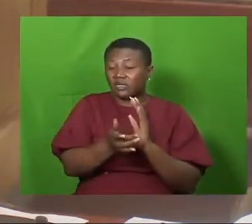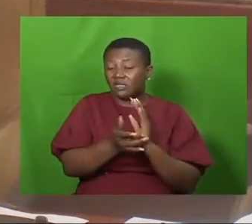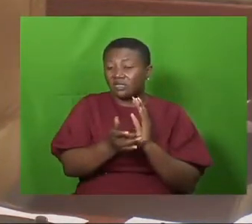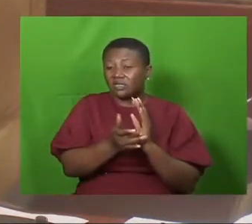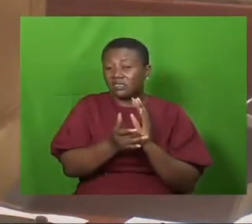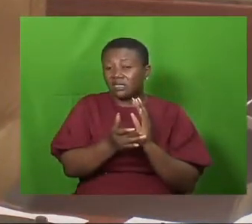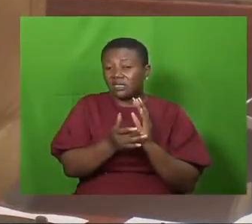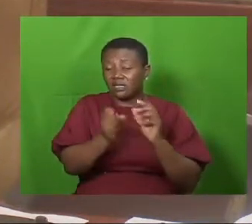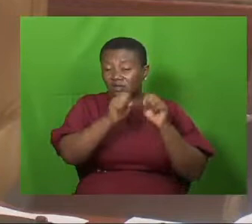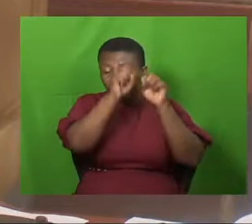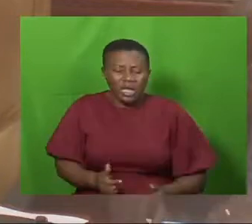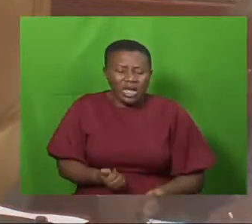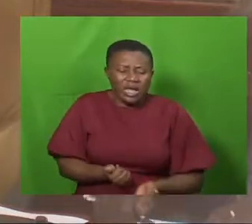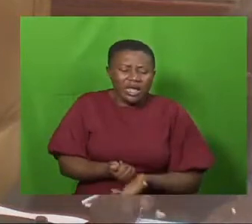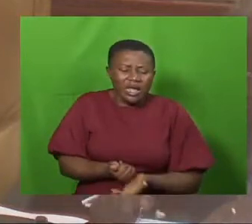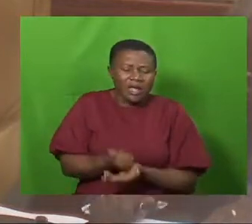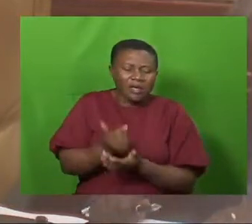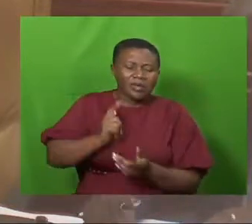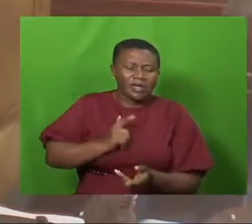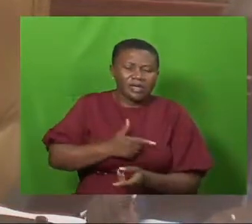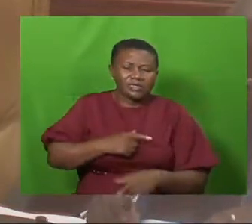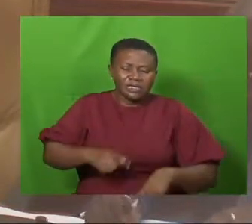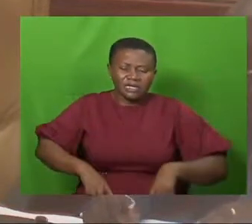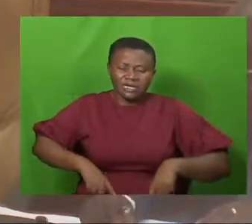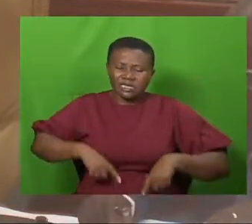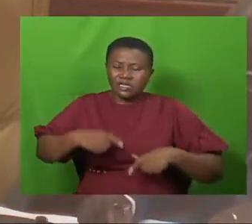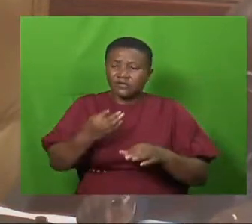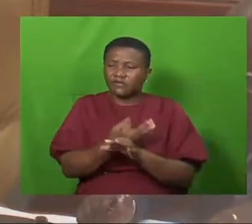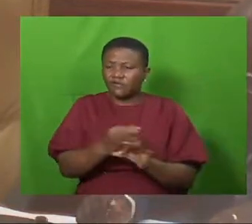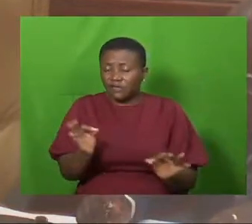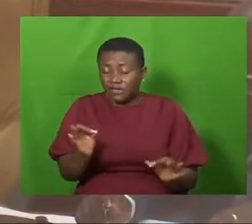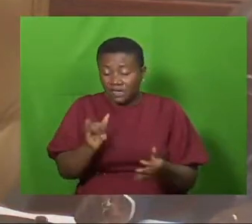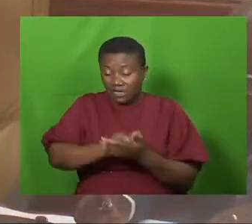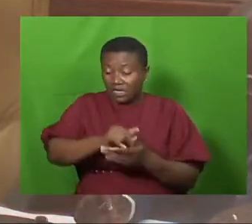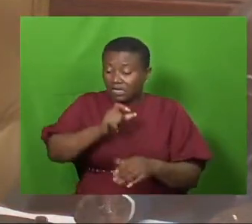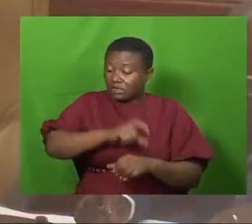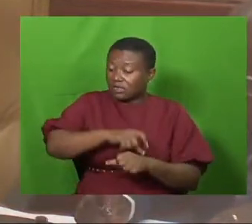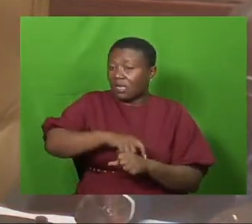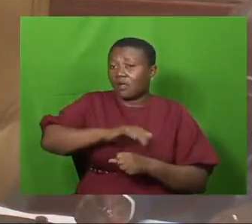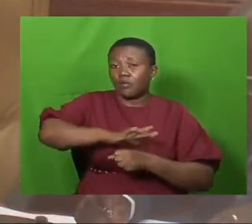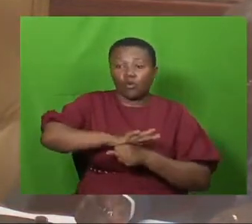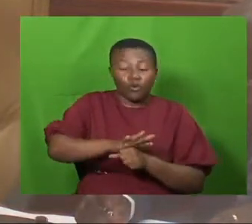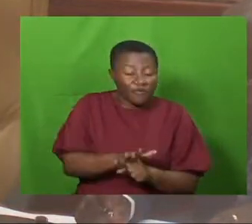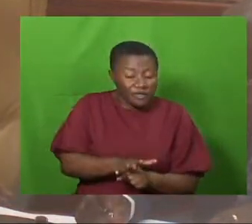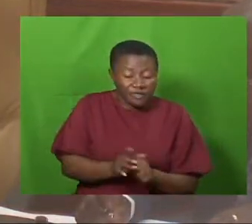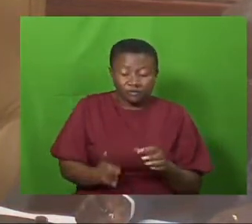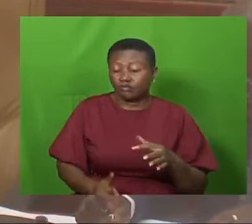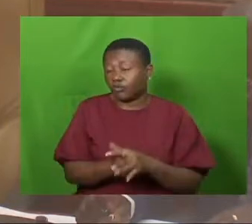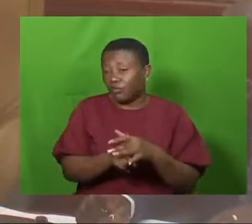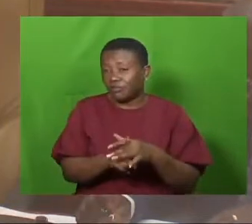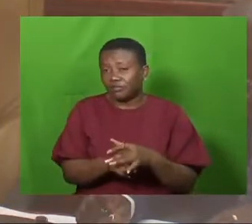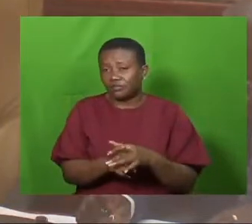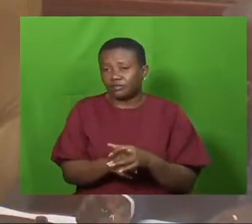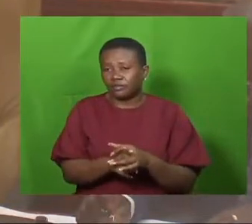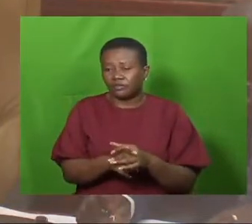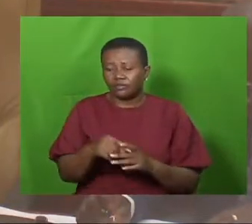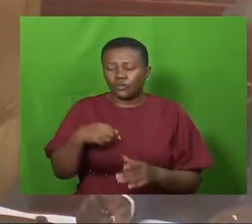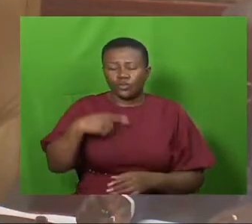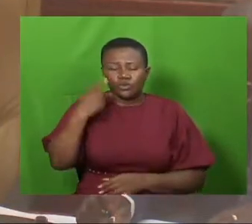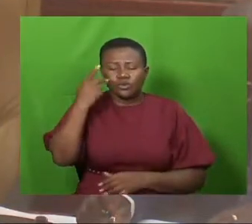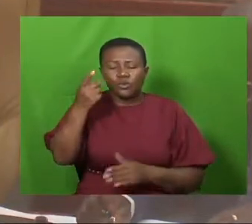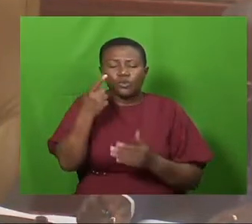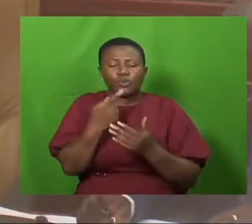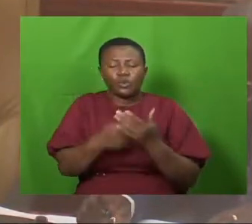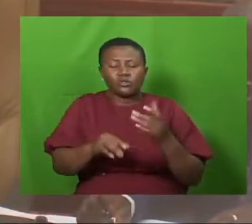live normal. That time was COVID. And we all saw what that did to